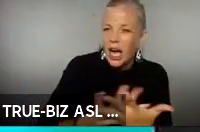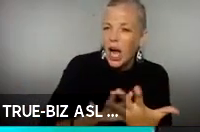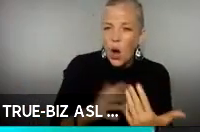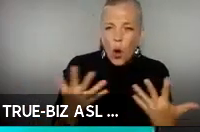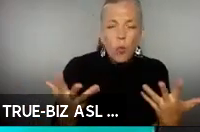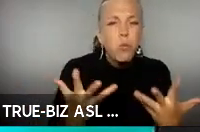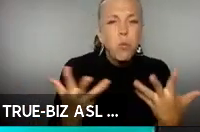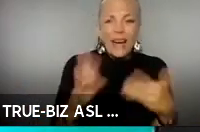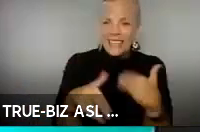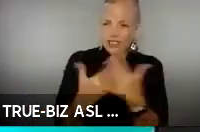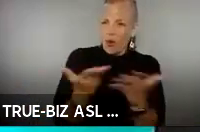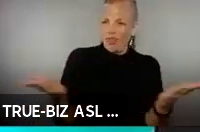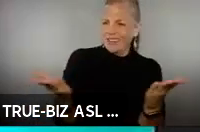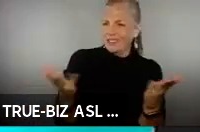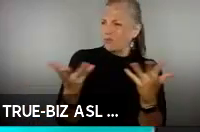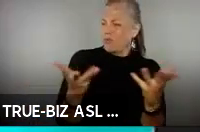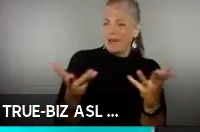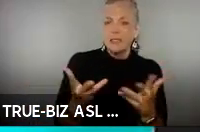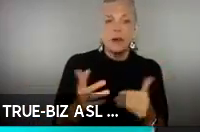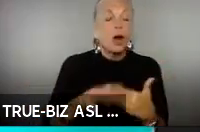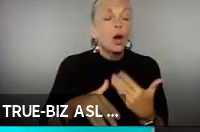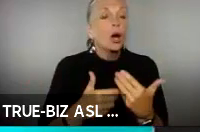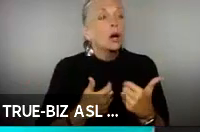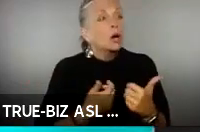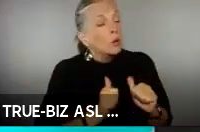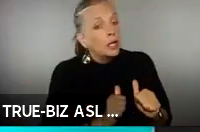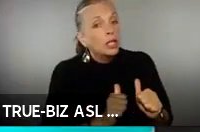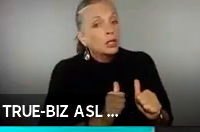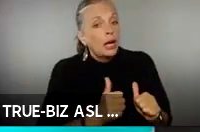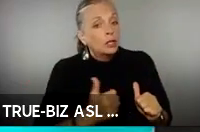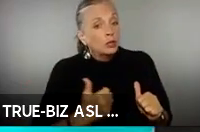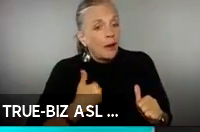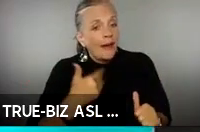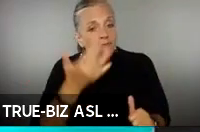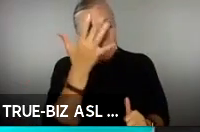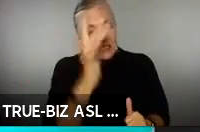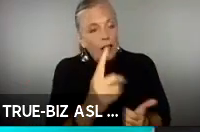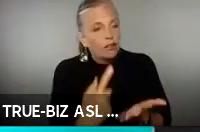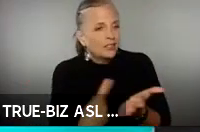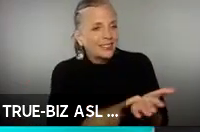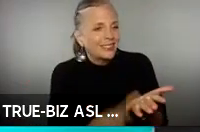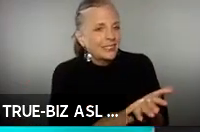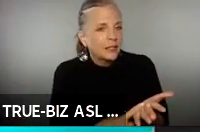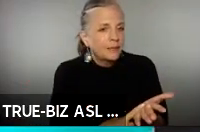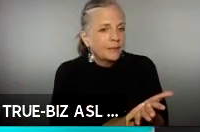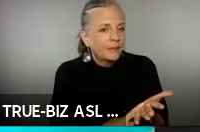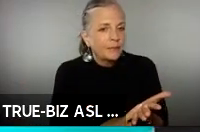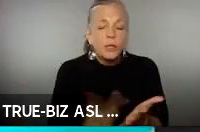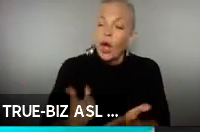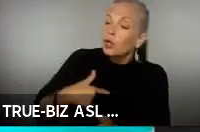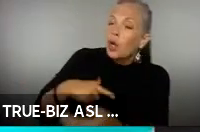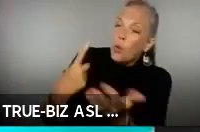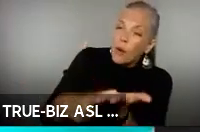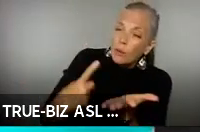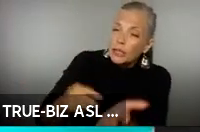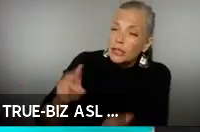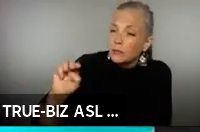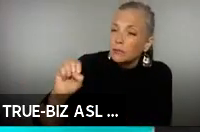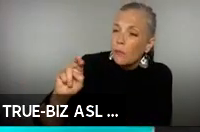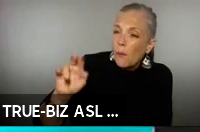What's all this, then? We're trying to have an intelligent discussion. Transit of Mercury, this one wants to talk